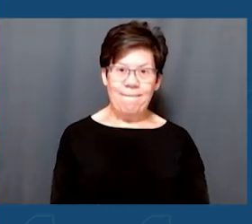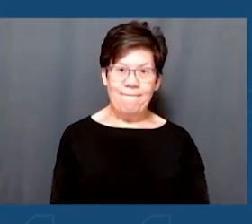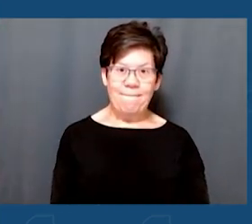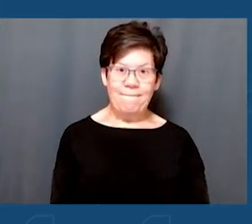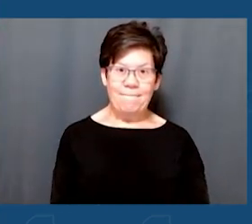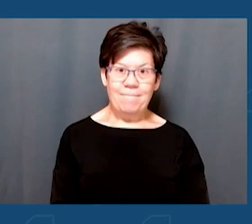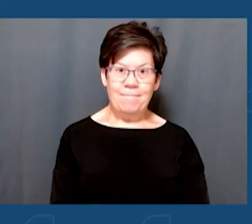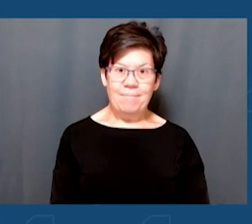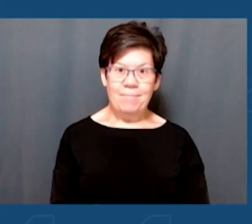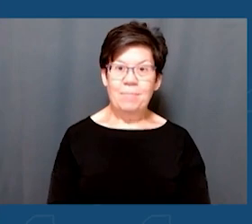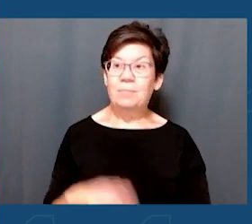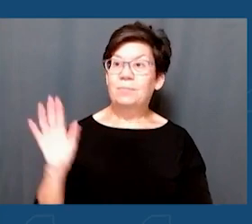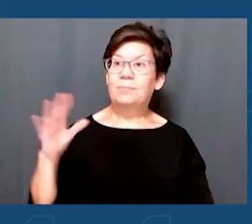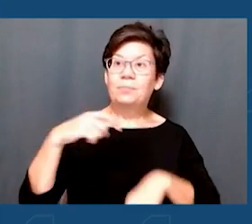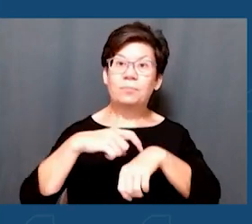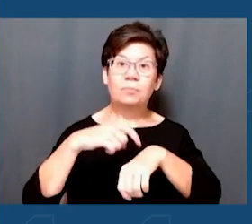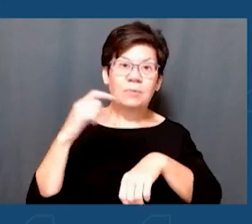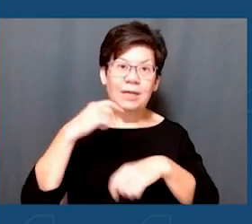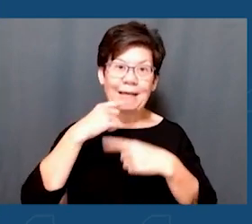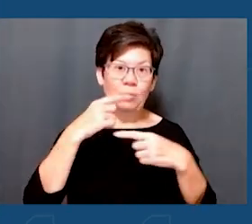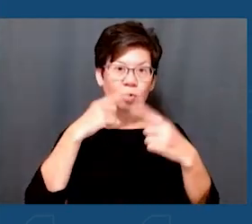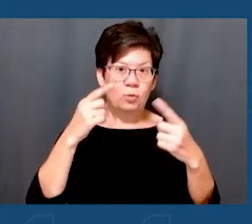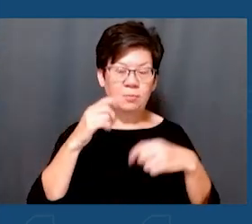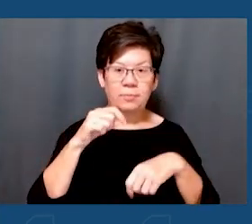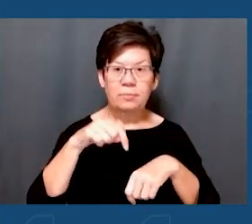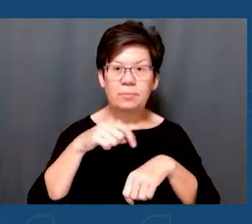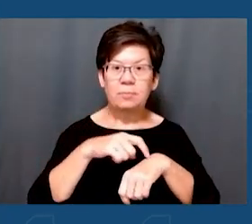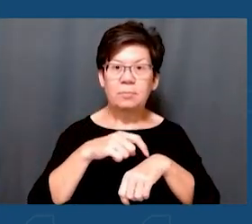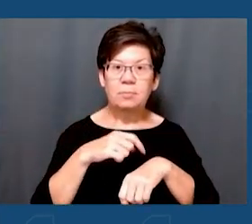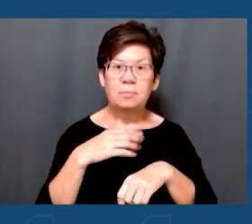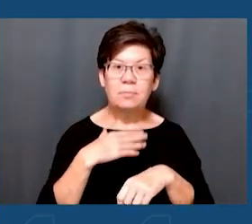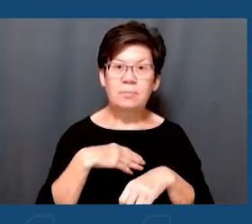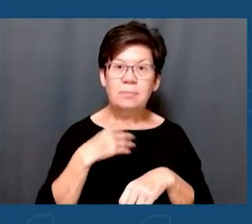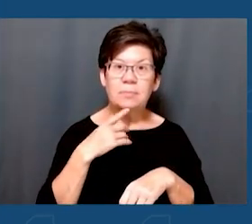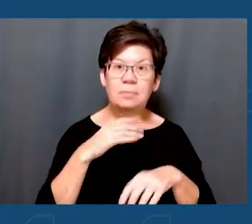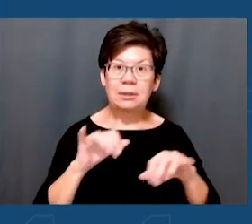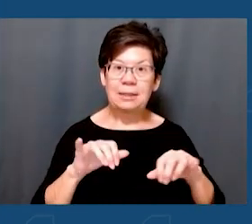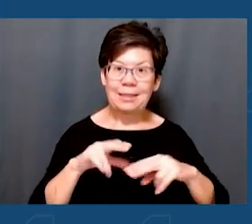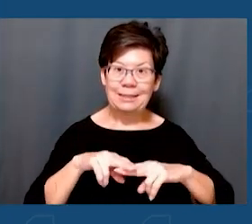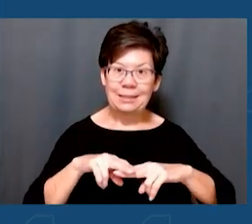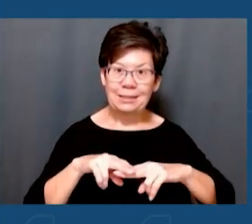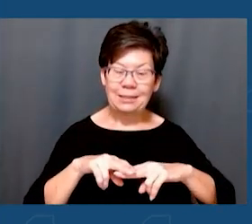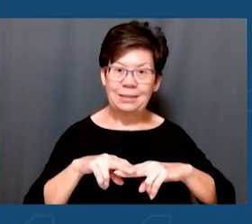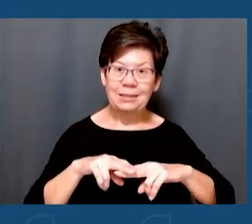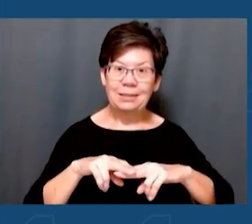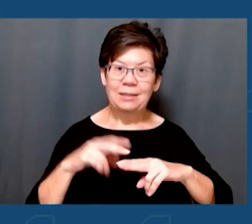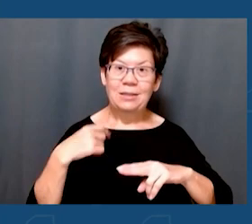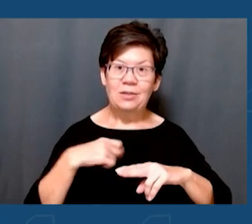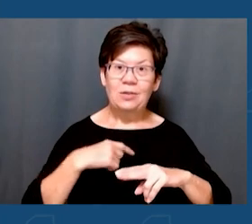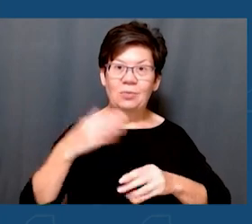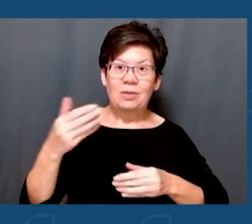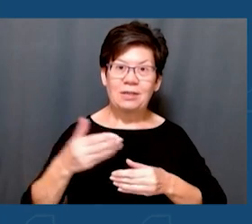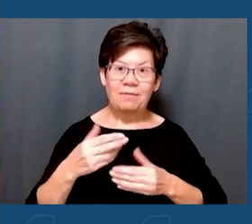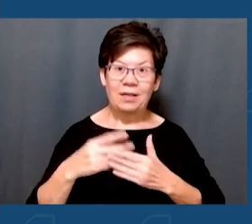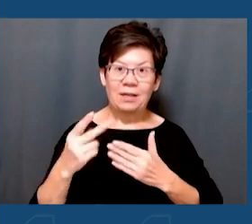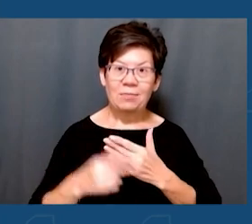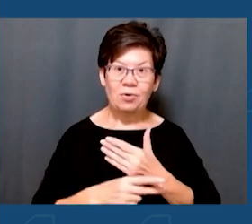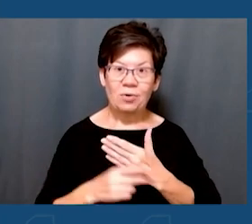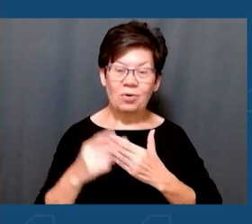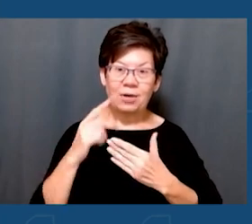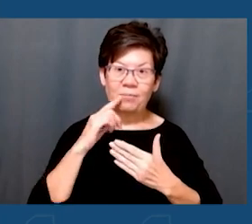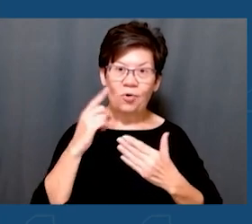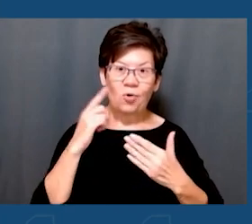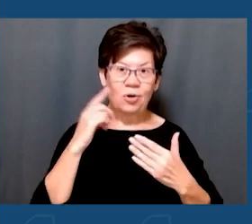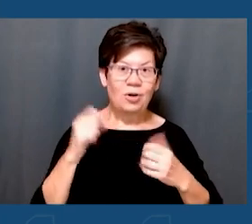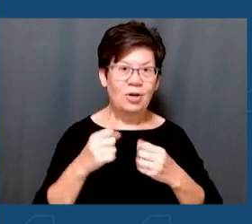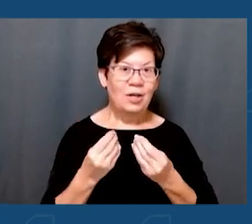At this time, we ask you to remain seated as we invite the program to the groundbreaking ceremony.